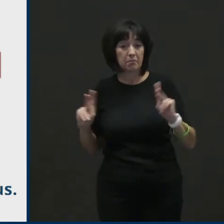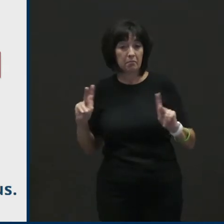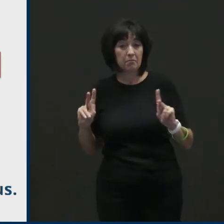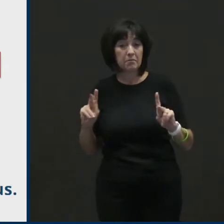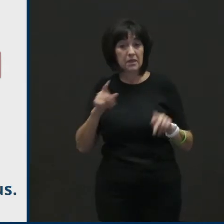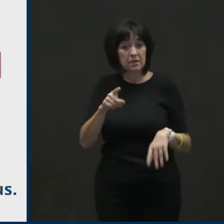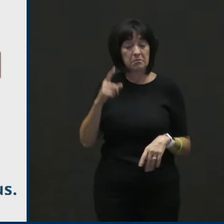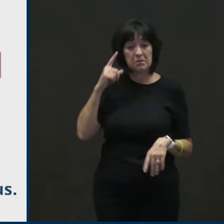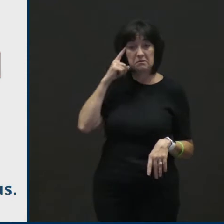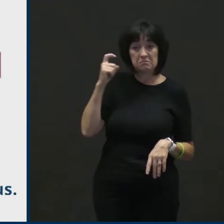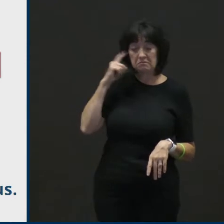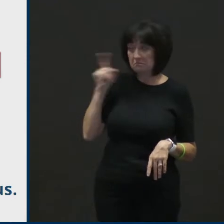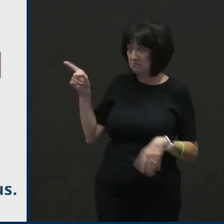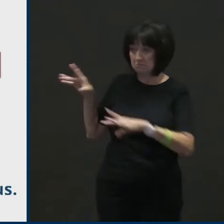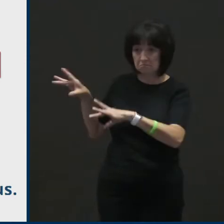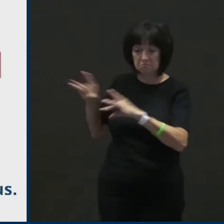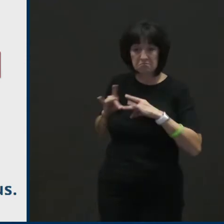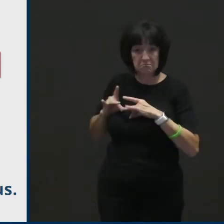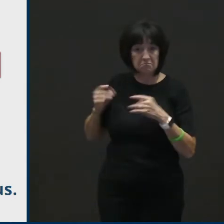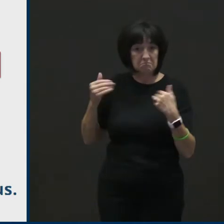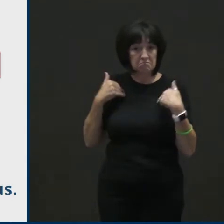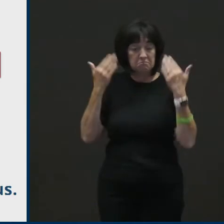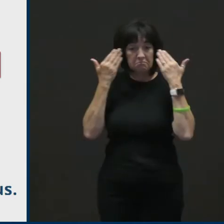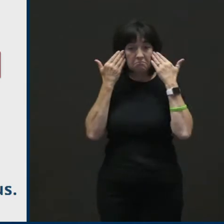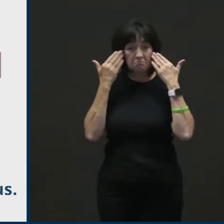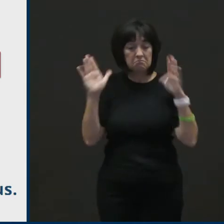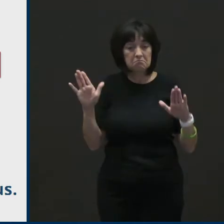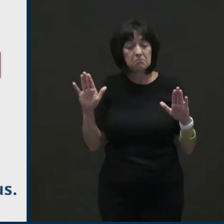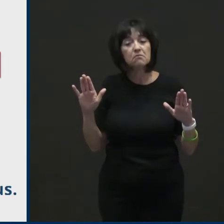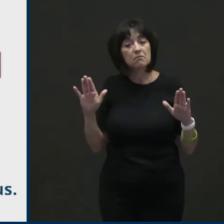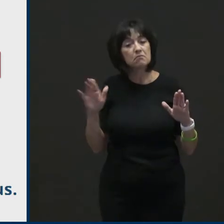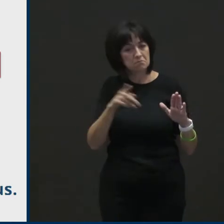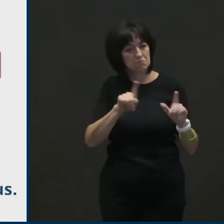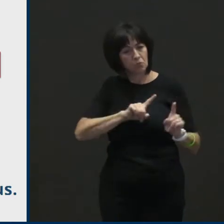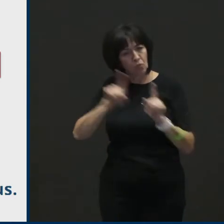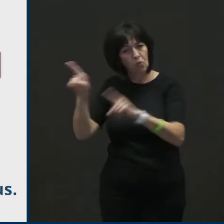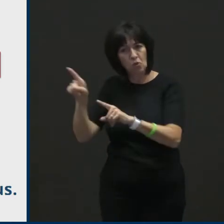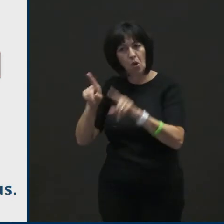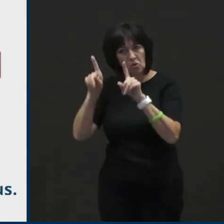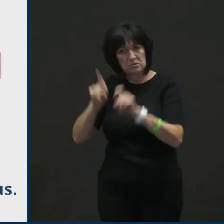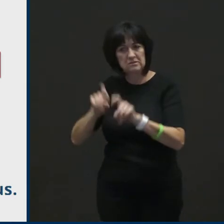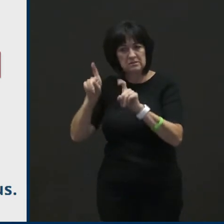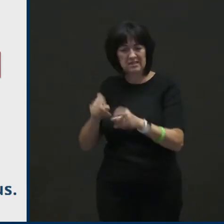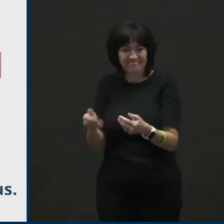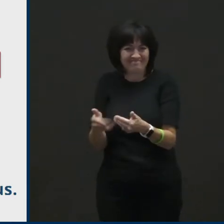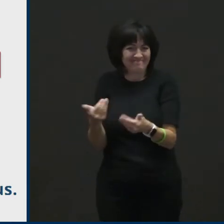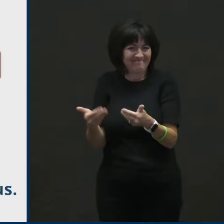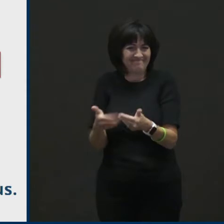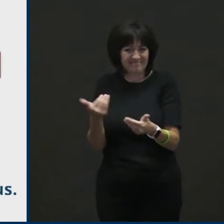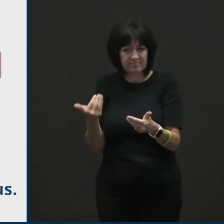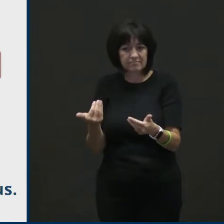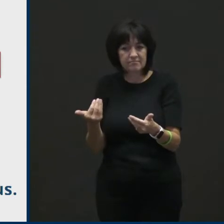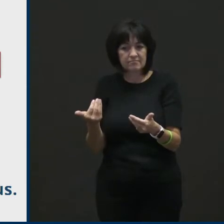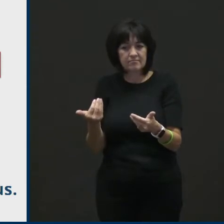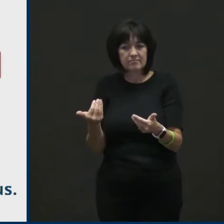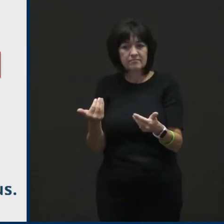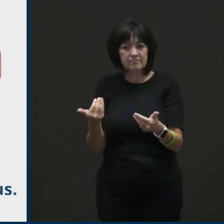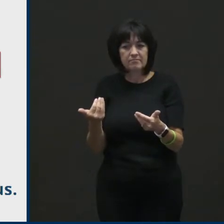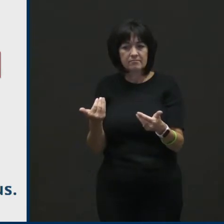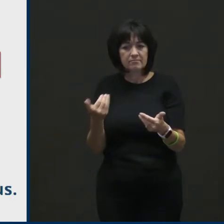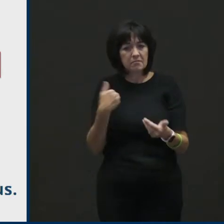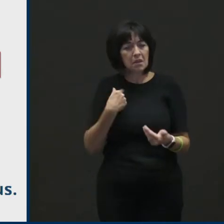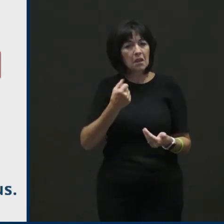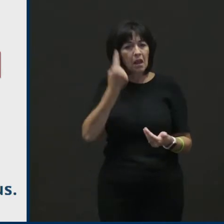out the next time you get a chance and get tested. It really, obviously, the regularity of that depends on kind of where